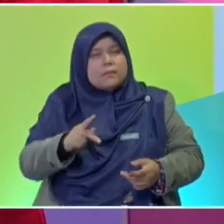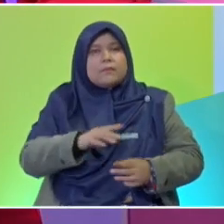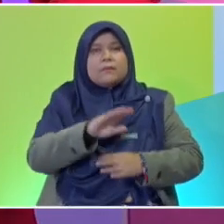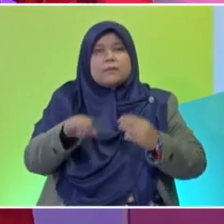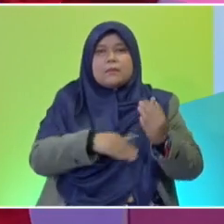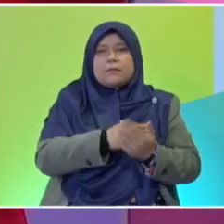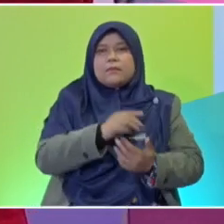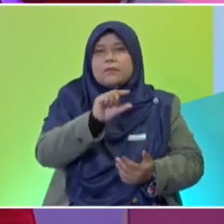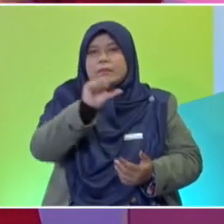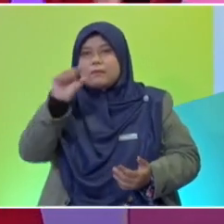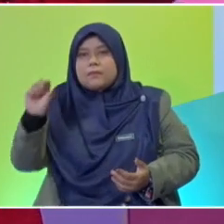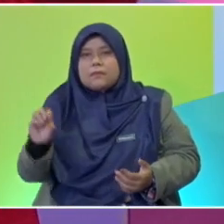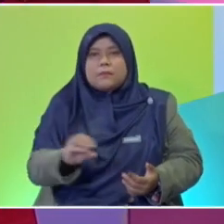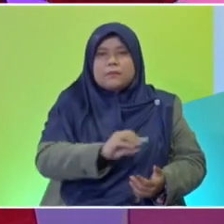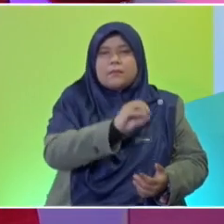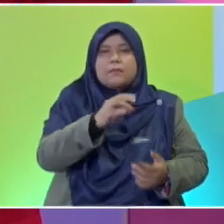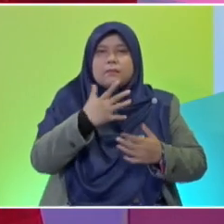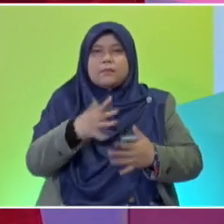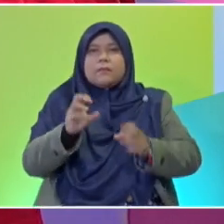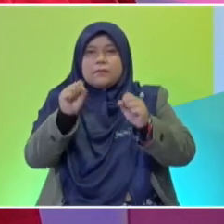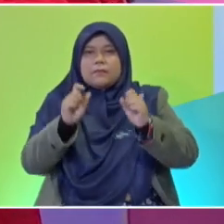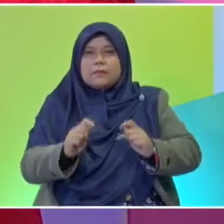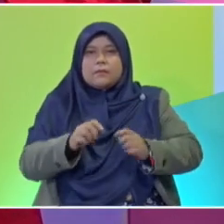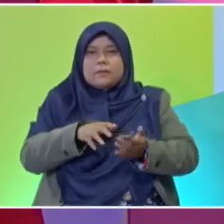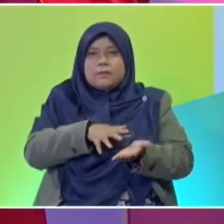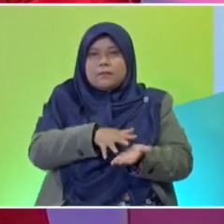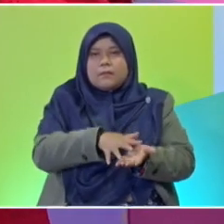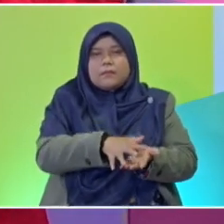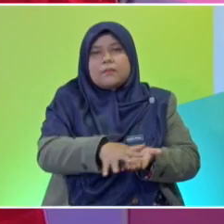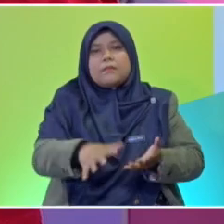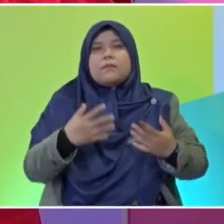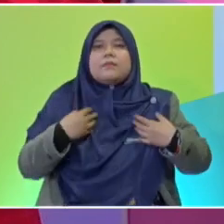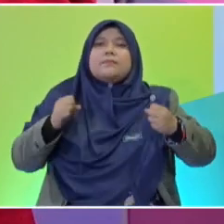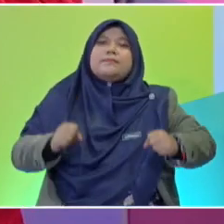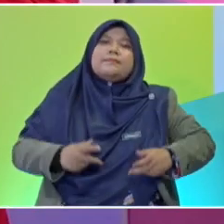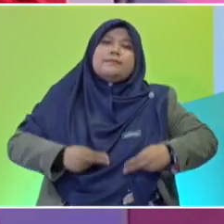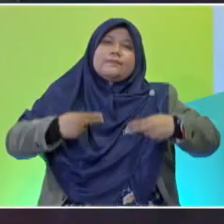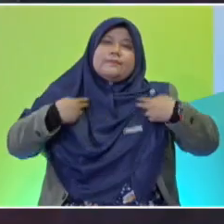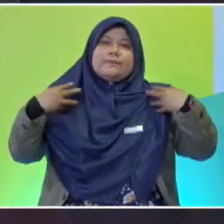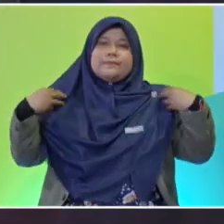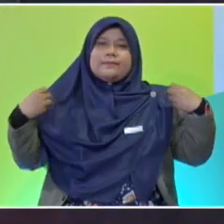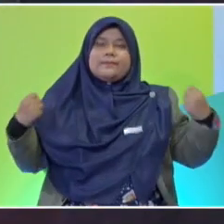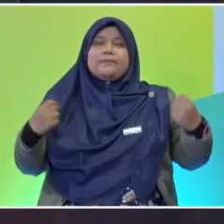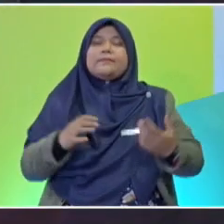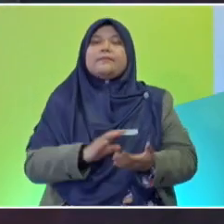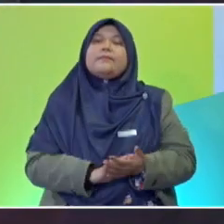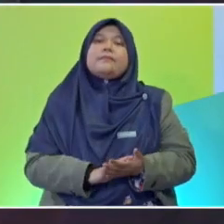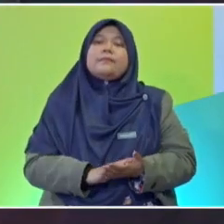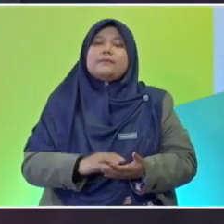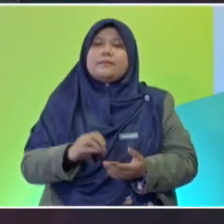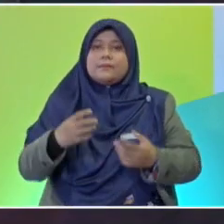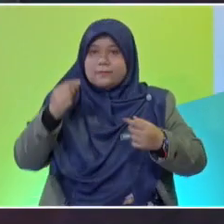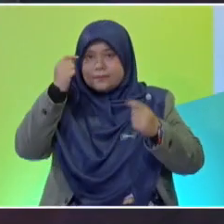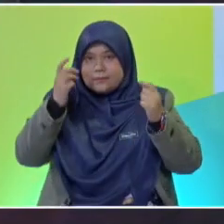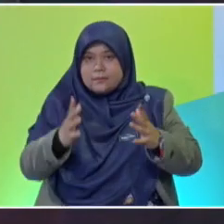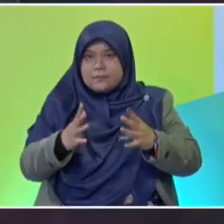circulatory system and also all the systems run smoothly and we can survive. Yes, and so teacher, I also like to ask you, how